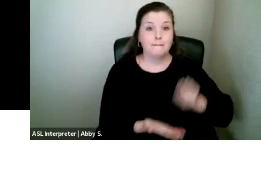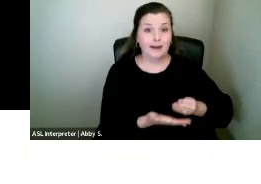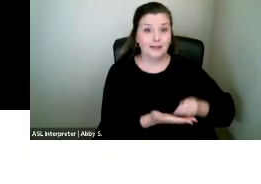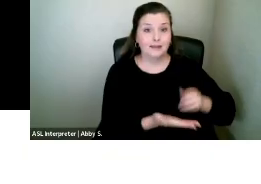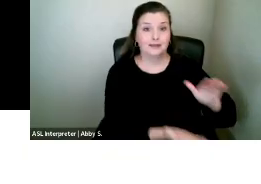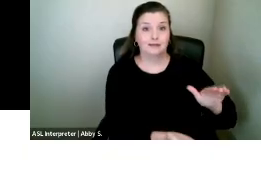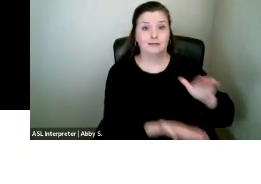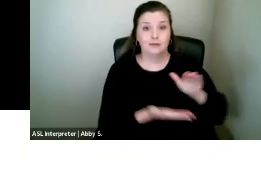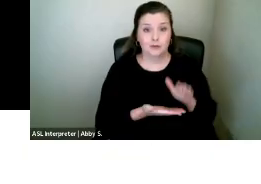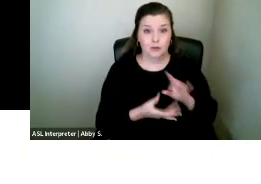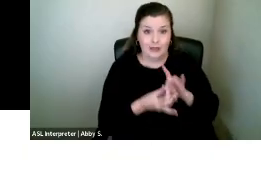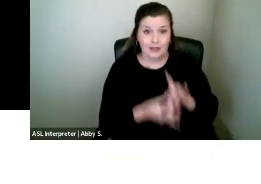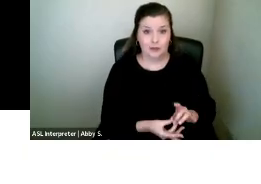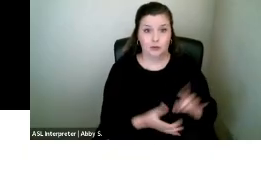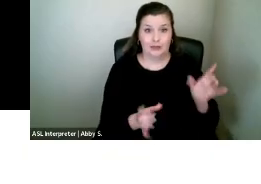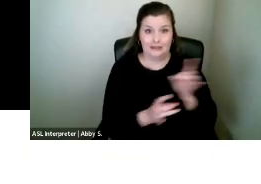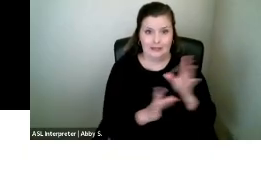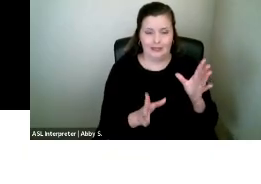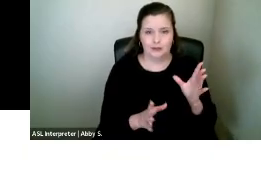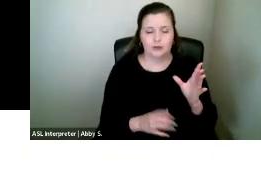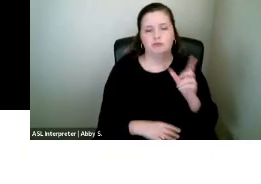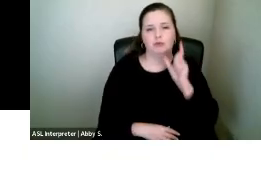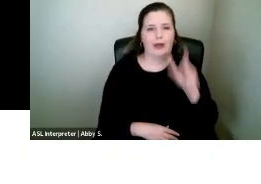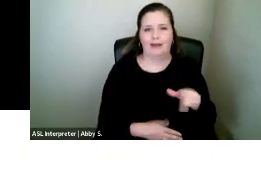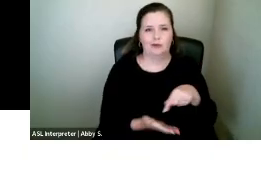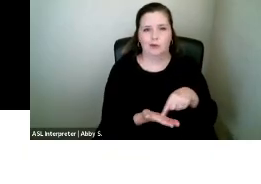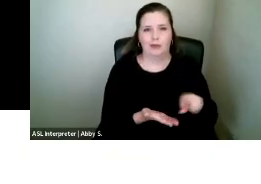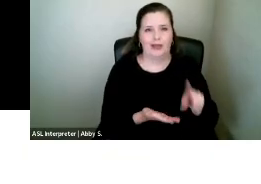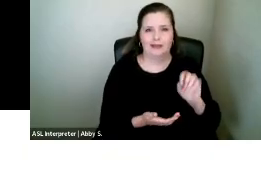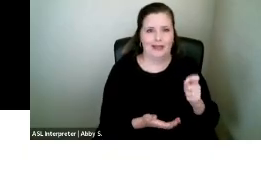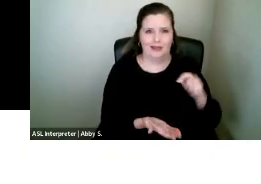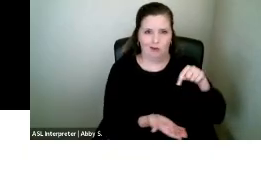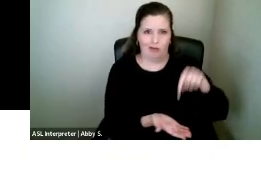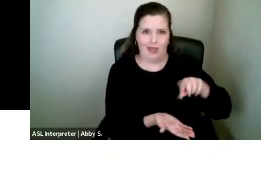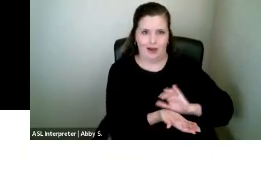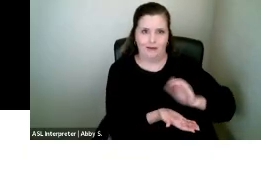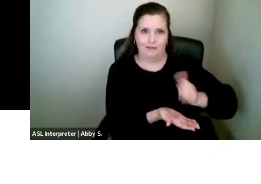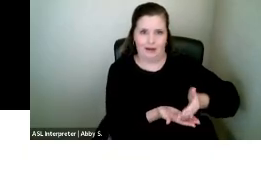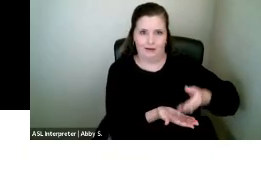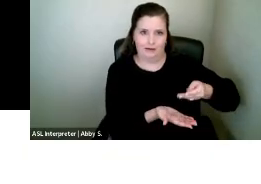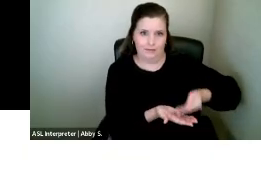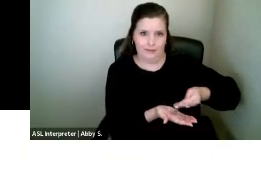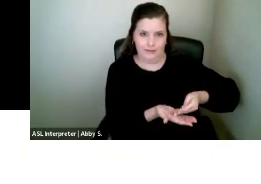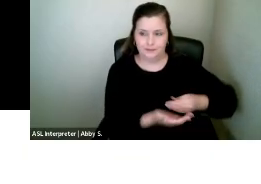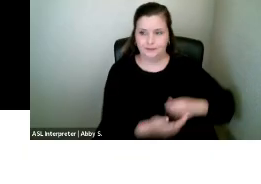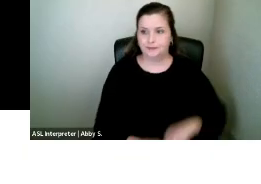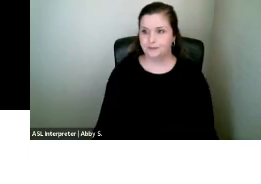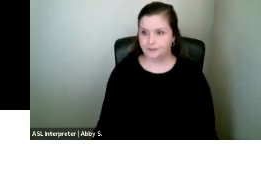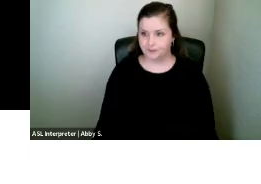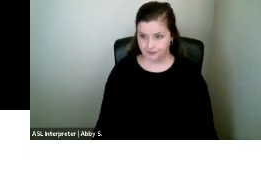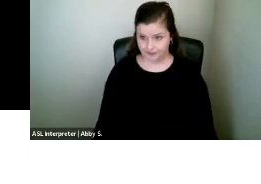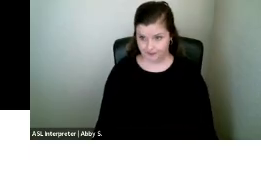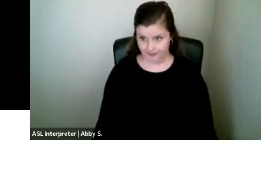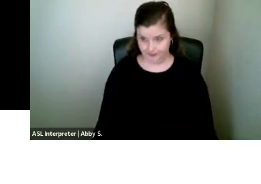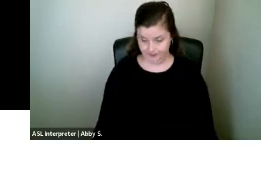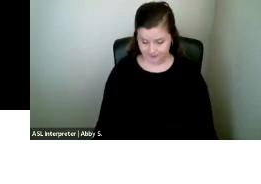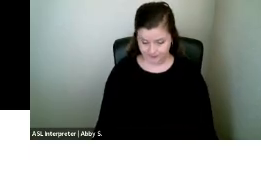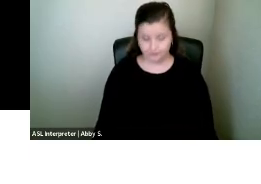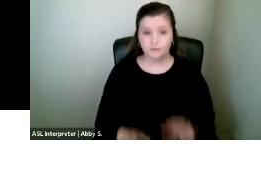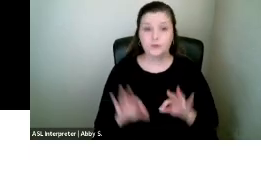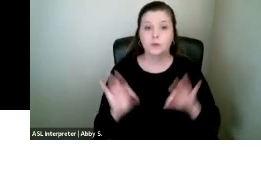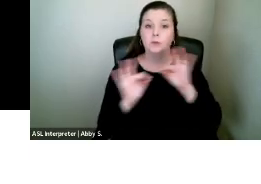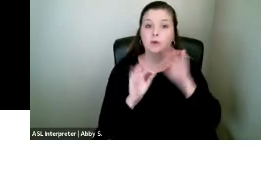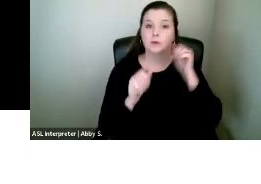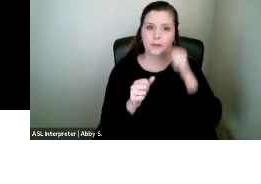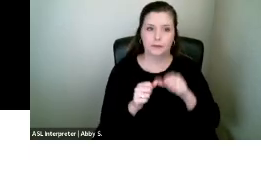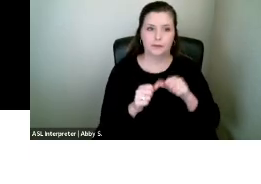pay taxes on that money. Here's an important thing to note. If you apply for disaster